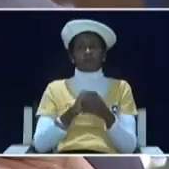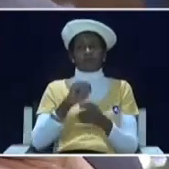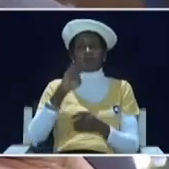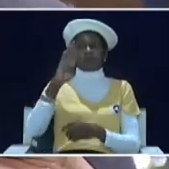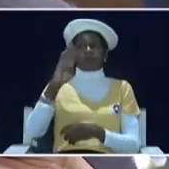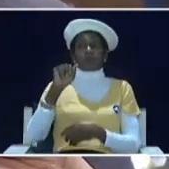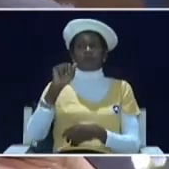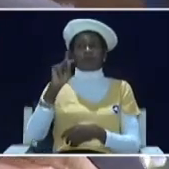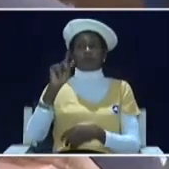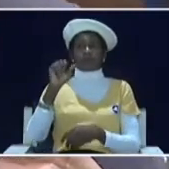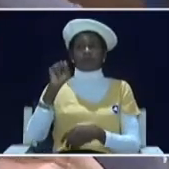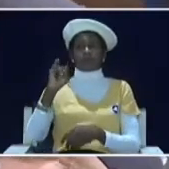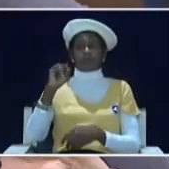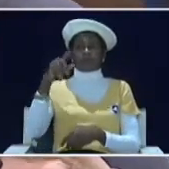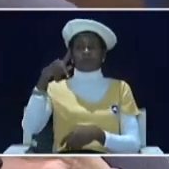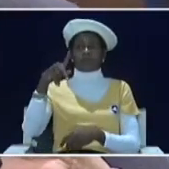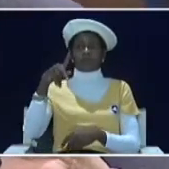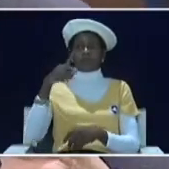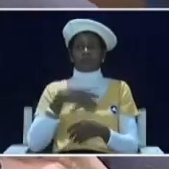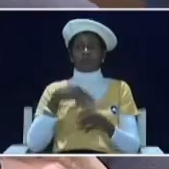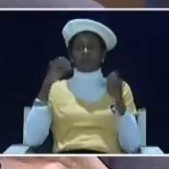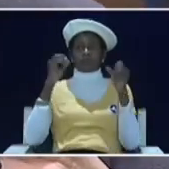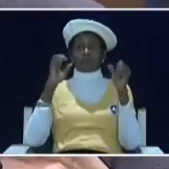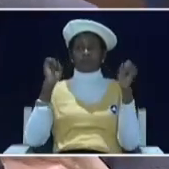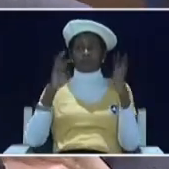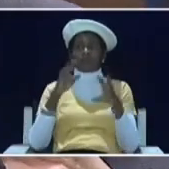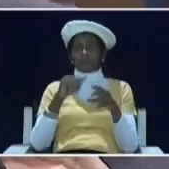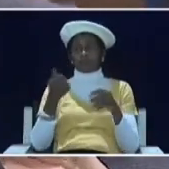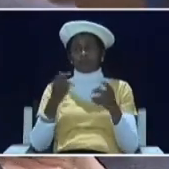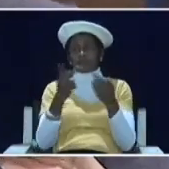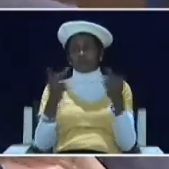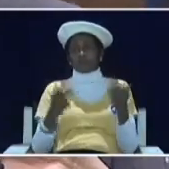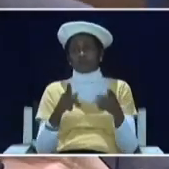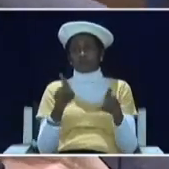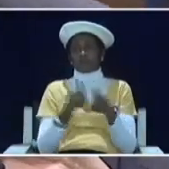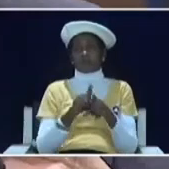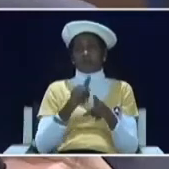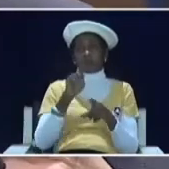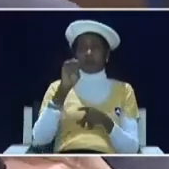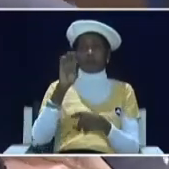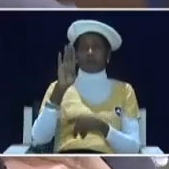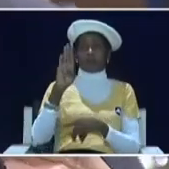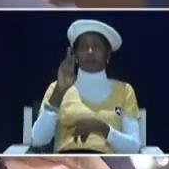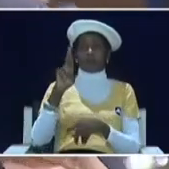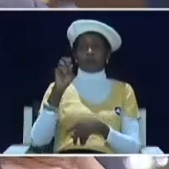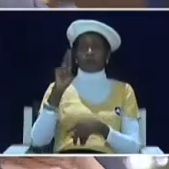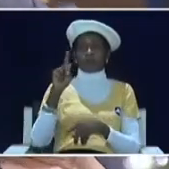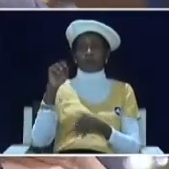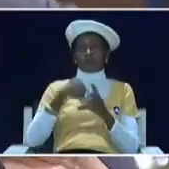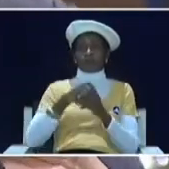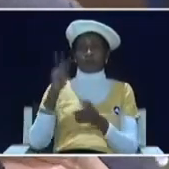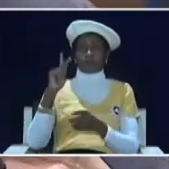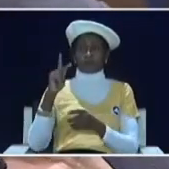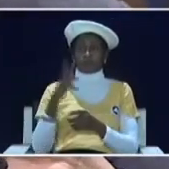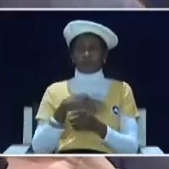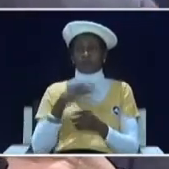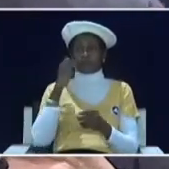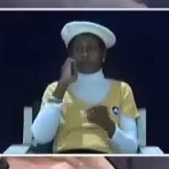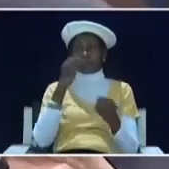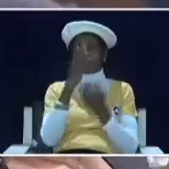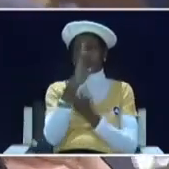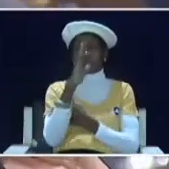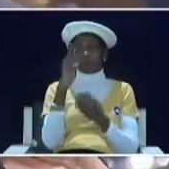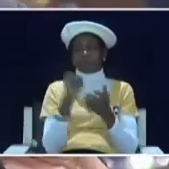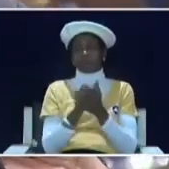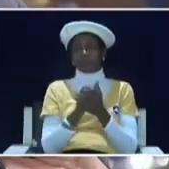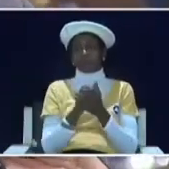Peninsula and various other places like Borno and Kwara State. And I thank God